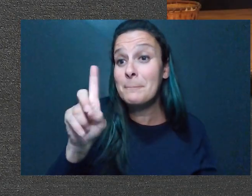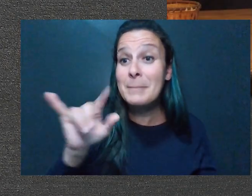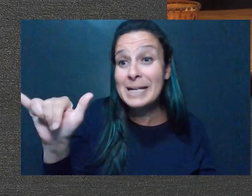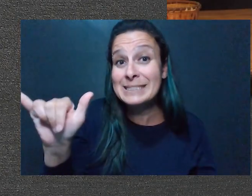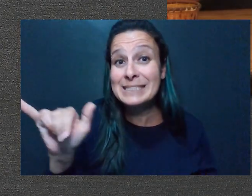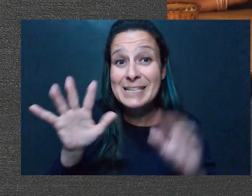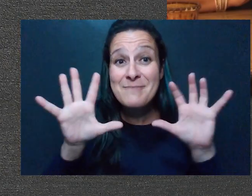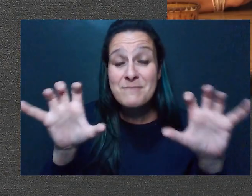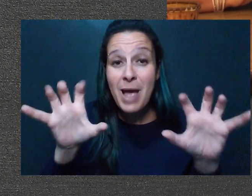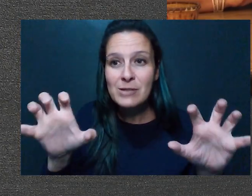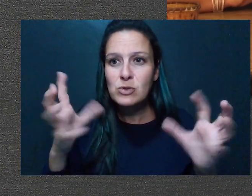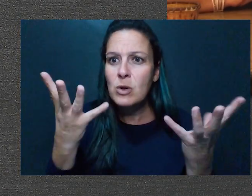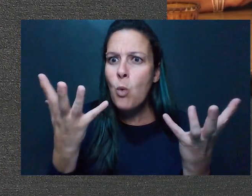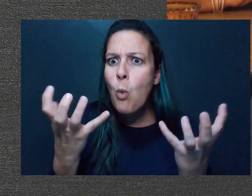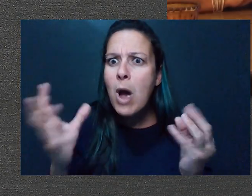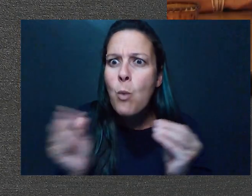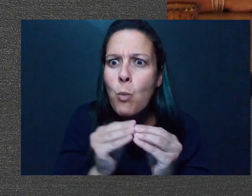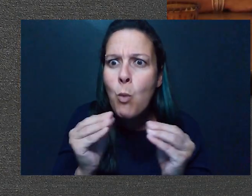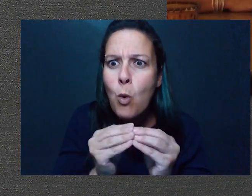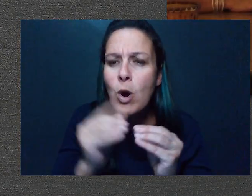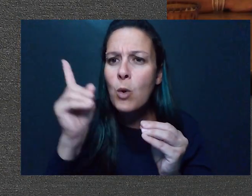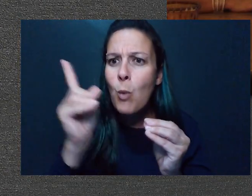he wants to add one more. So here we go.